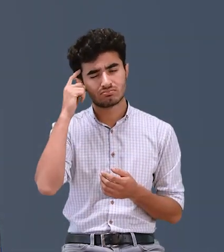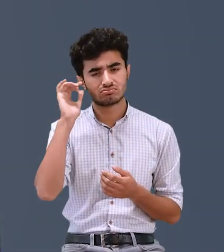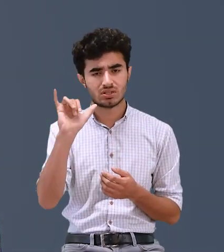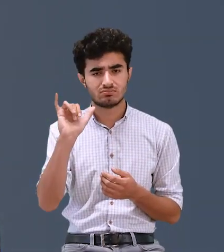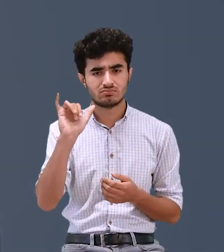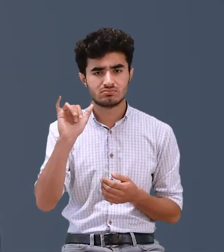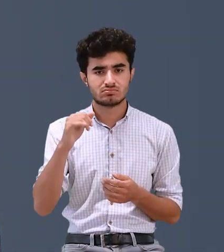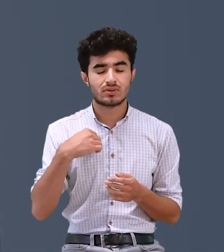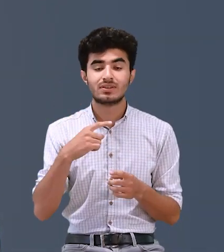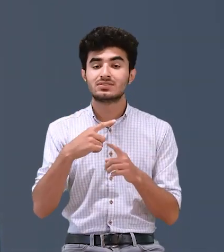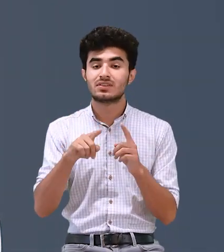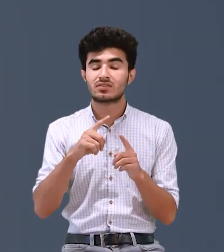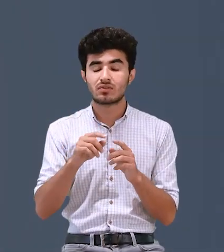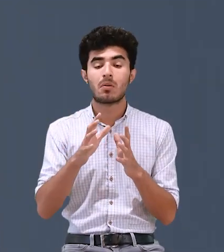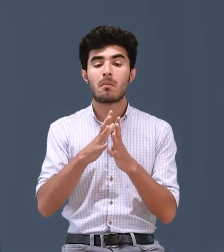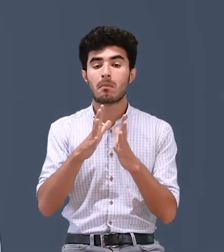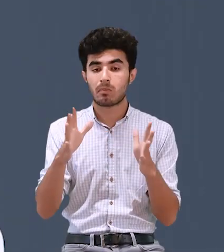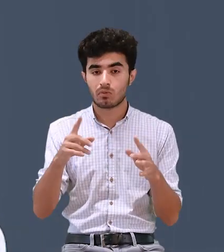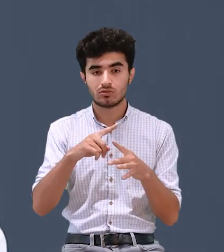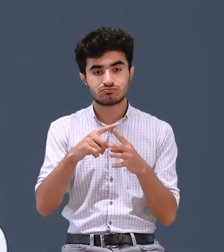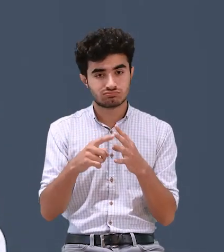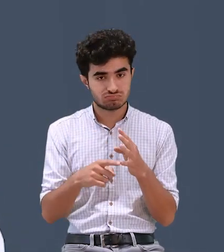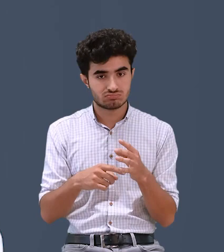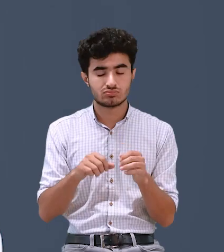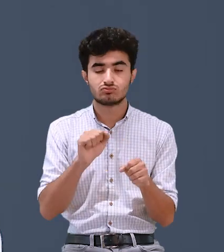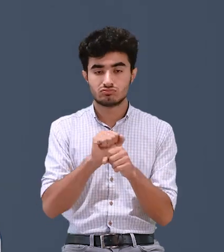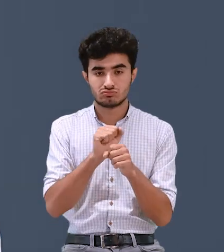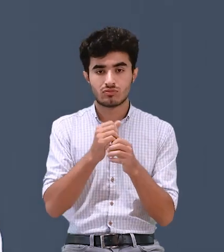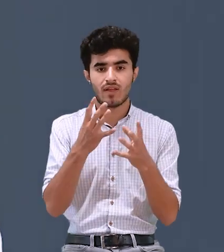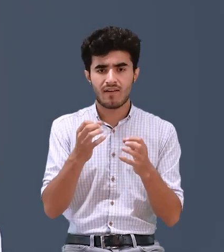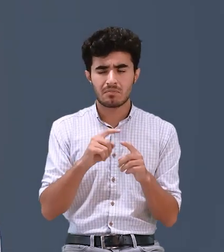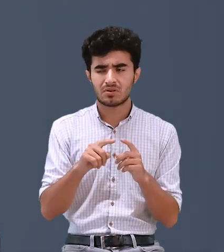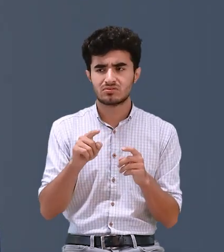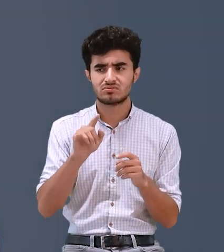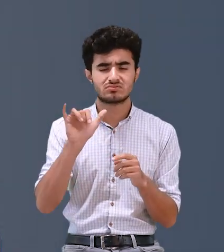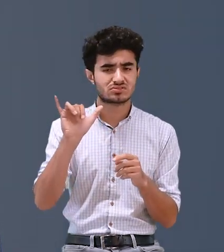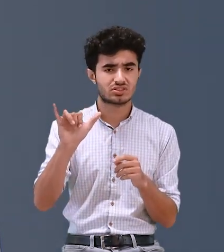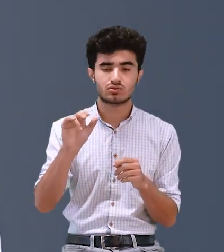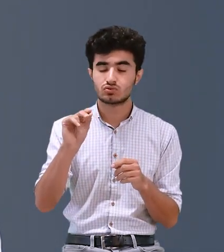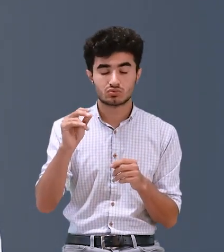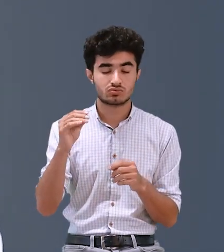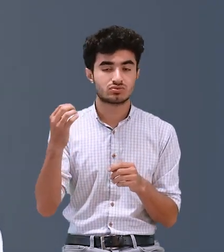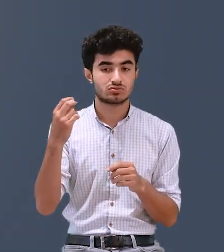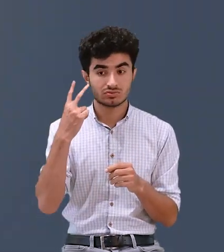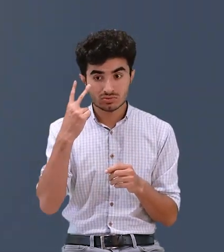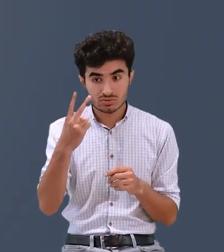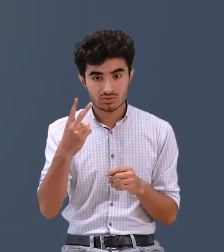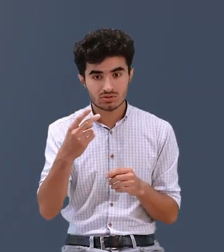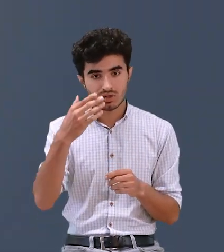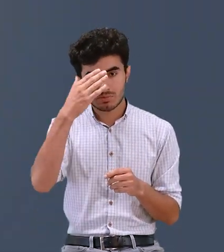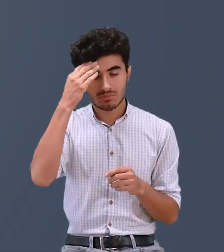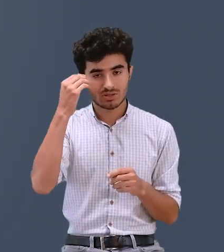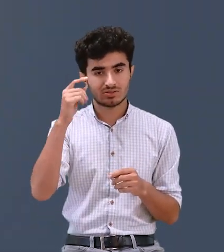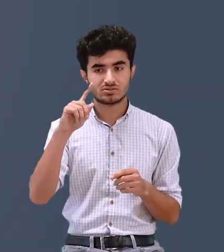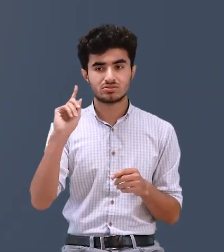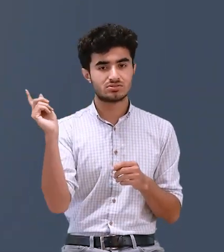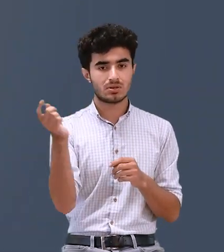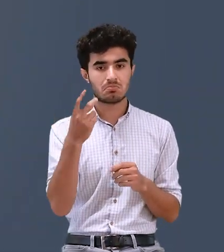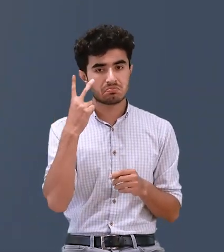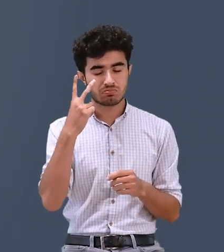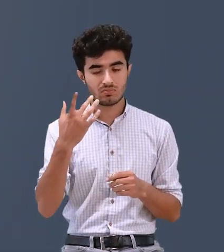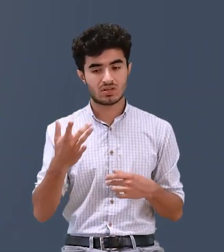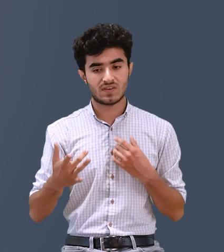think there's so many layers to it, and we don't necessarily see that. When you look at someone every day, you